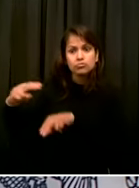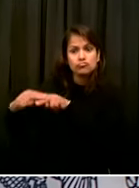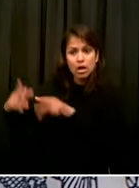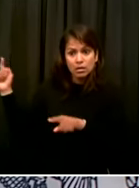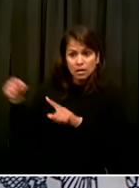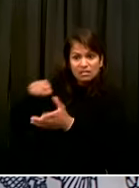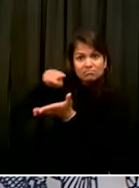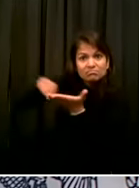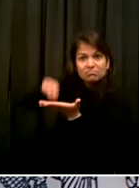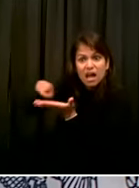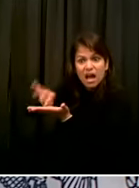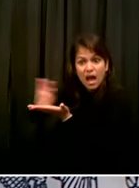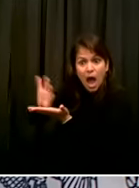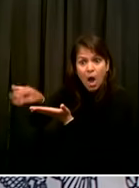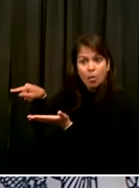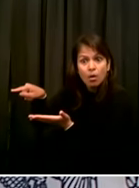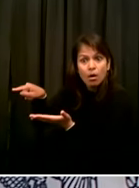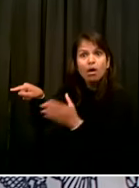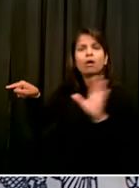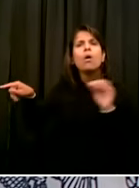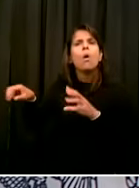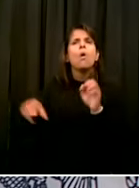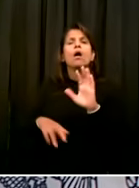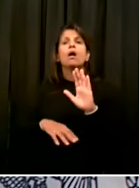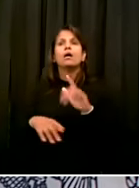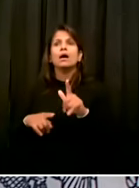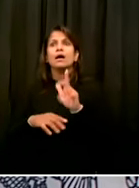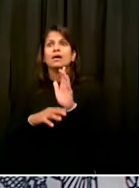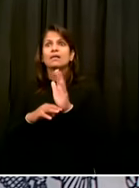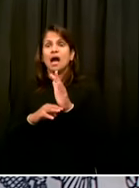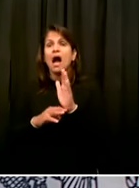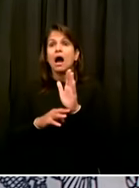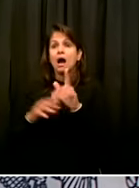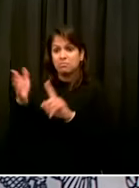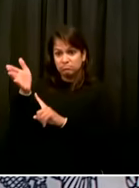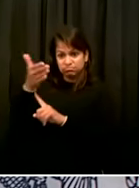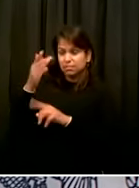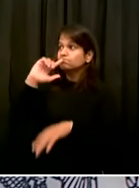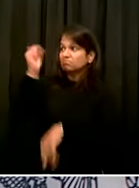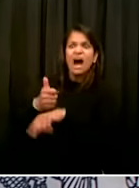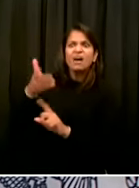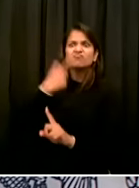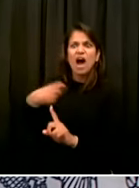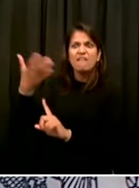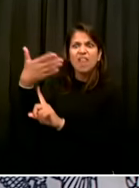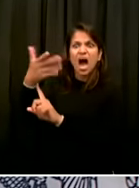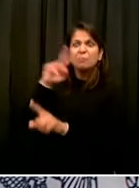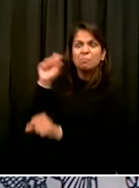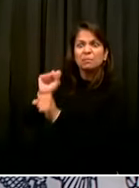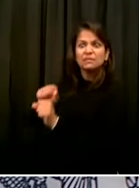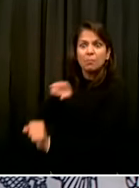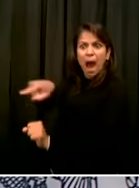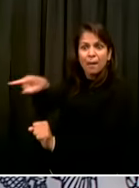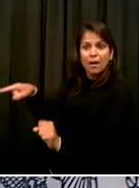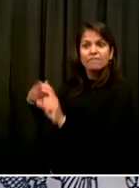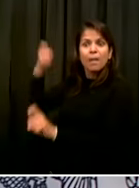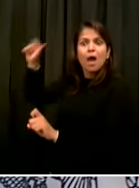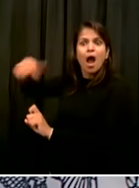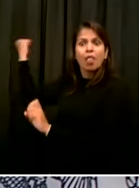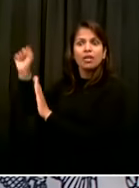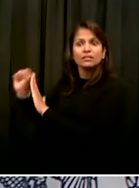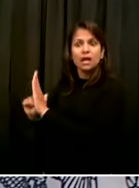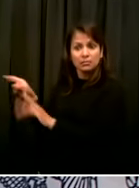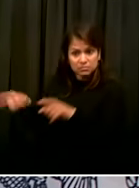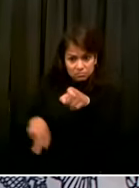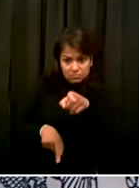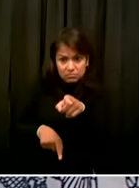visitor? So, appreciate the question, Andrew. The reality with the checkpoints is obviously very new. I want to emphasize that.